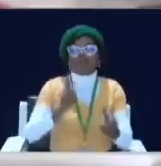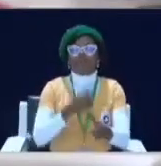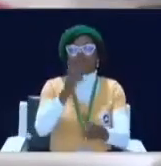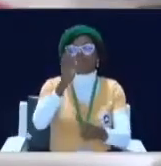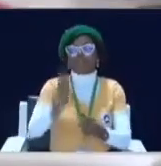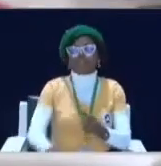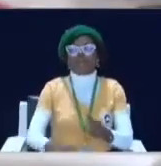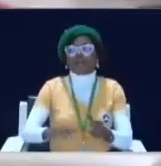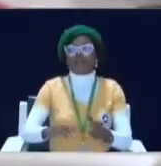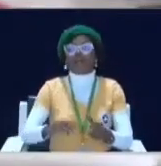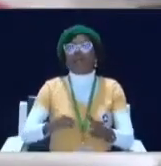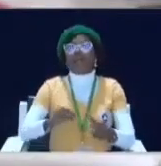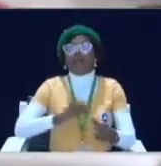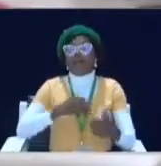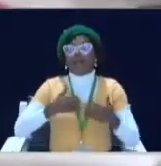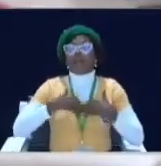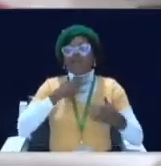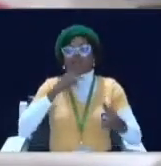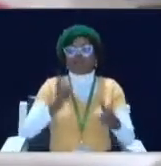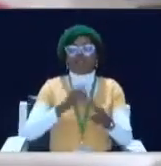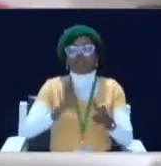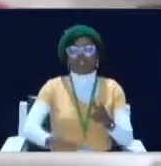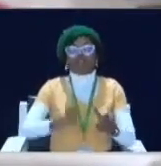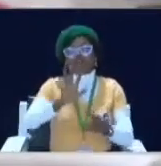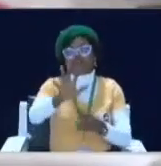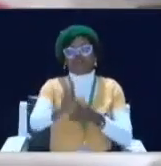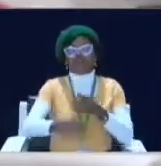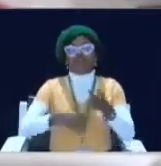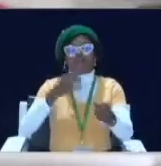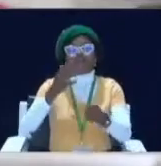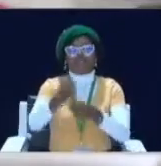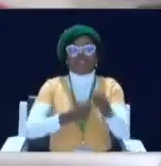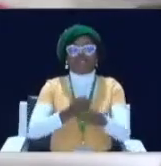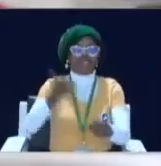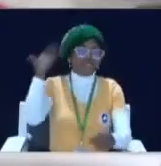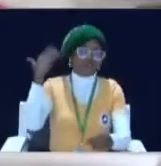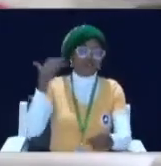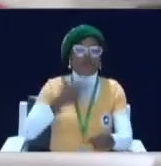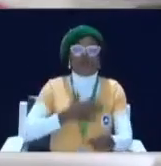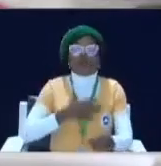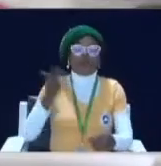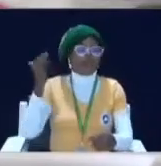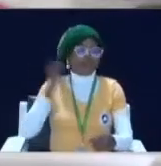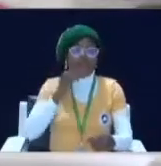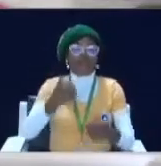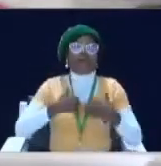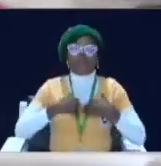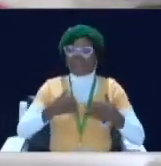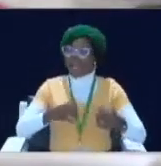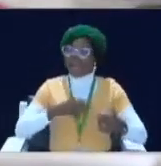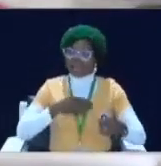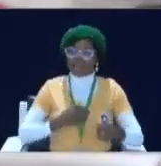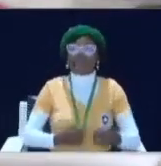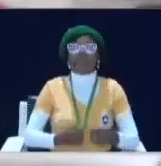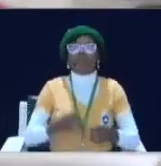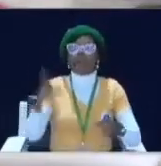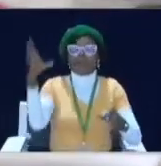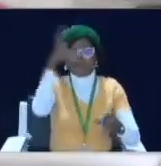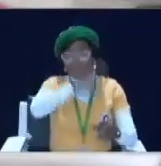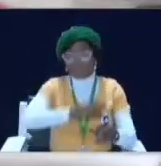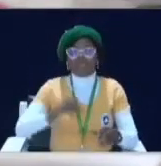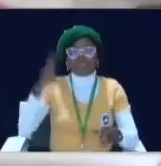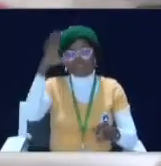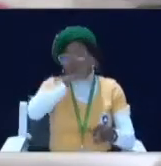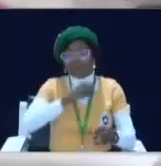second child. There were 5 years of painful miscarriages, stillbirths,